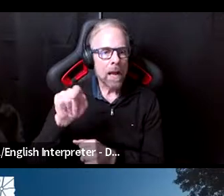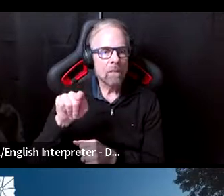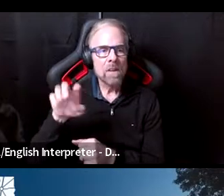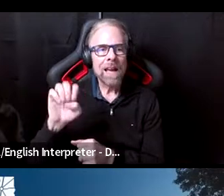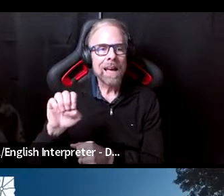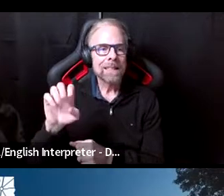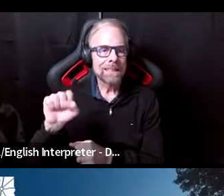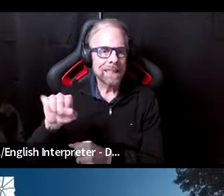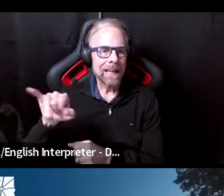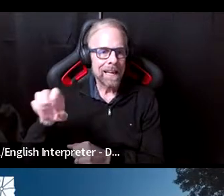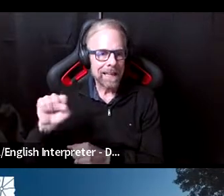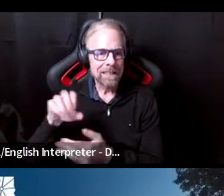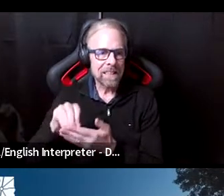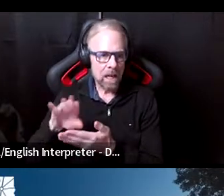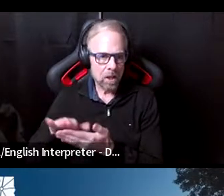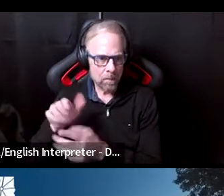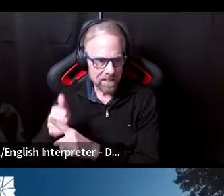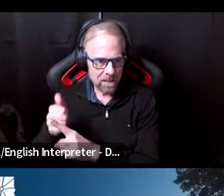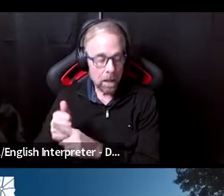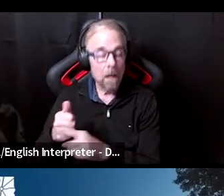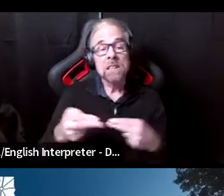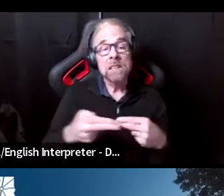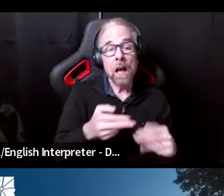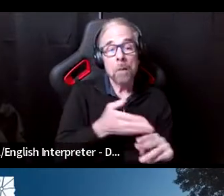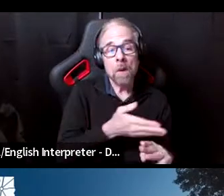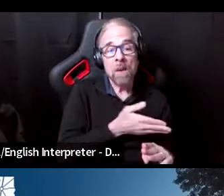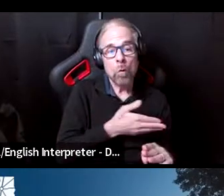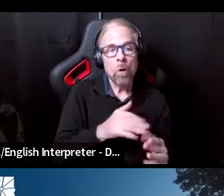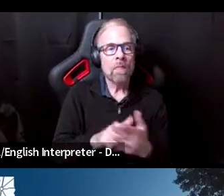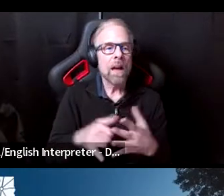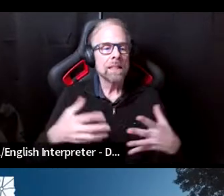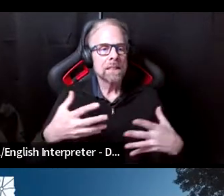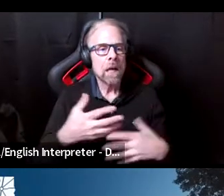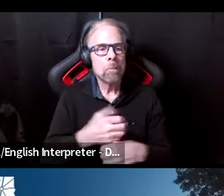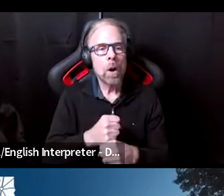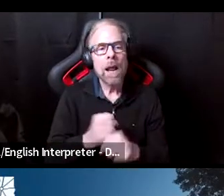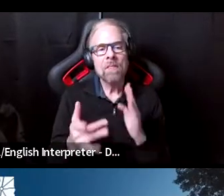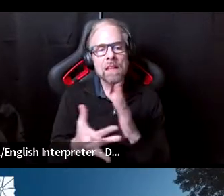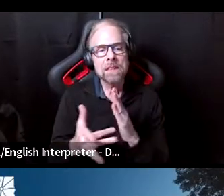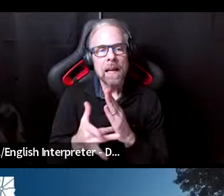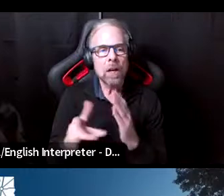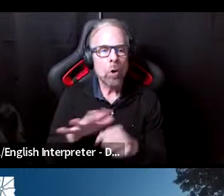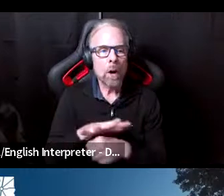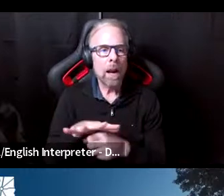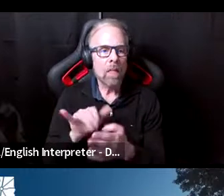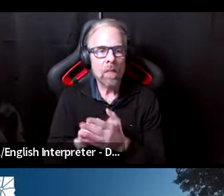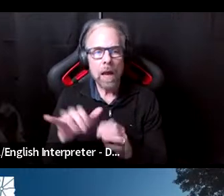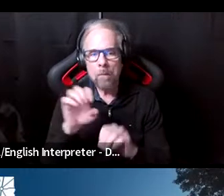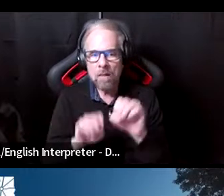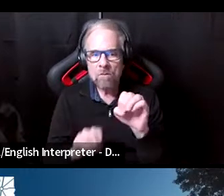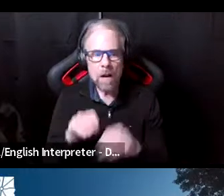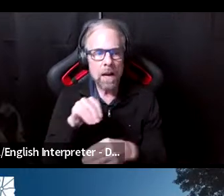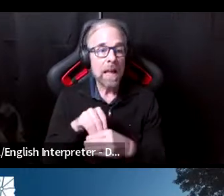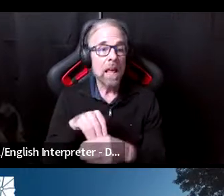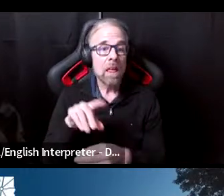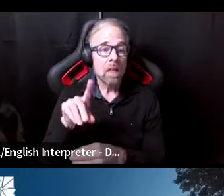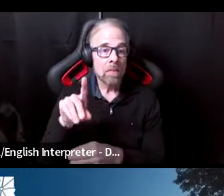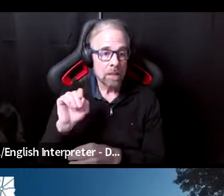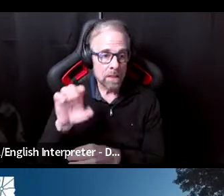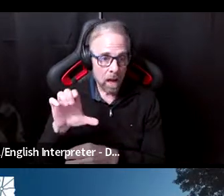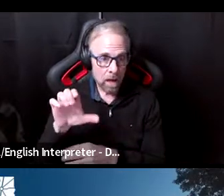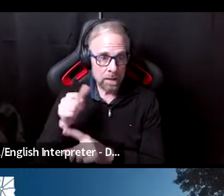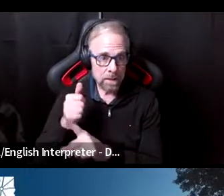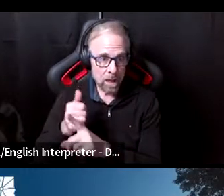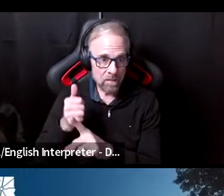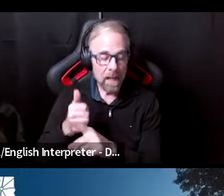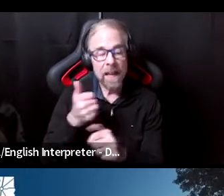themselves. There was a slide earlier that summarized the technical areas that are being evaluated within the document, and each